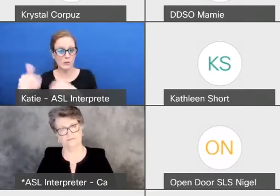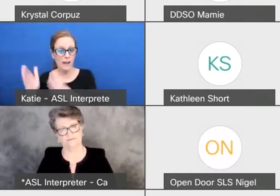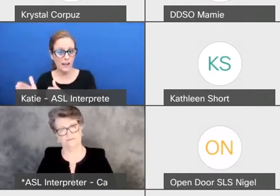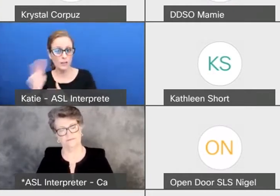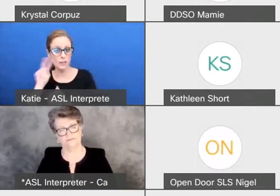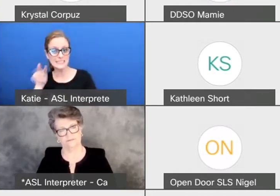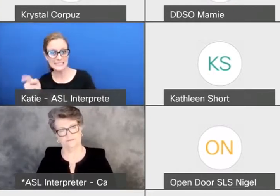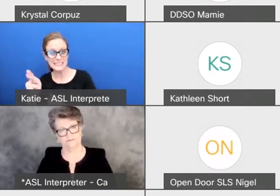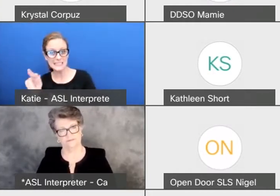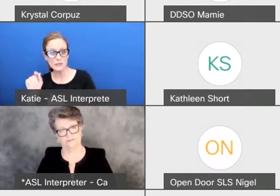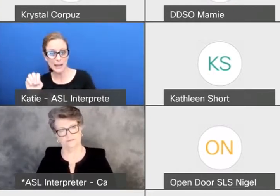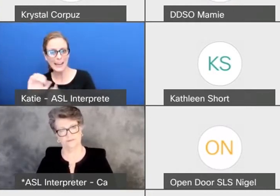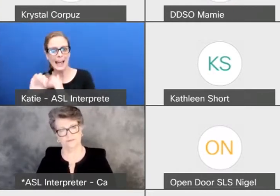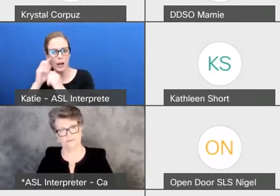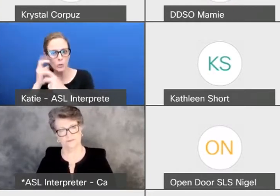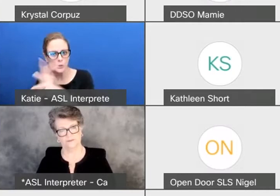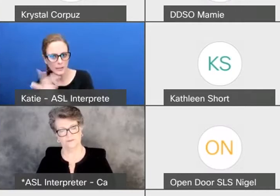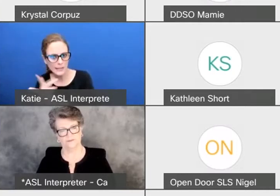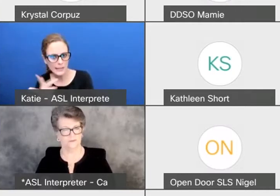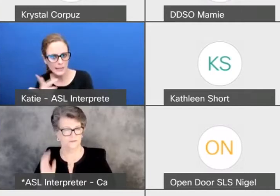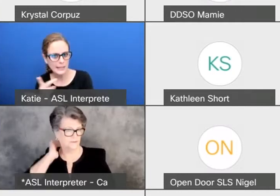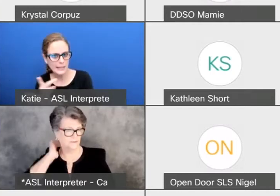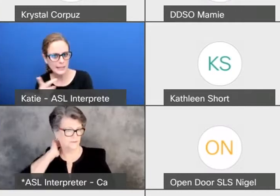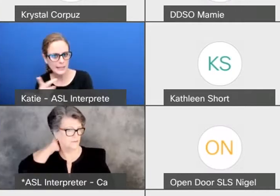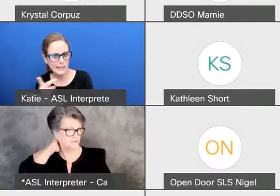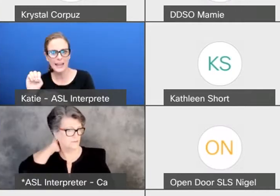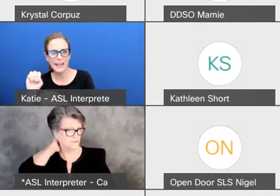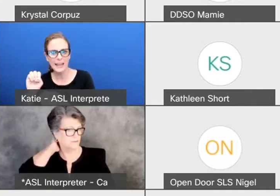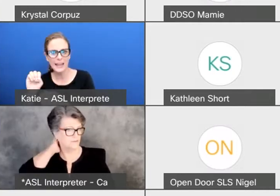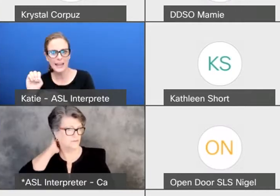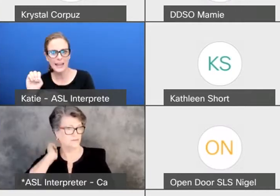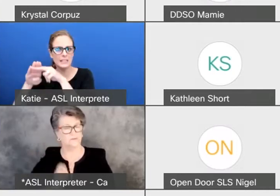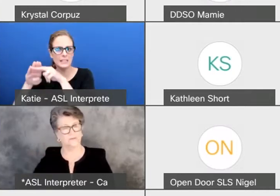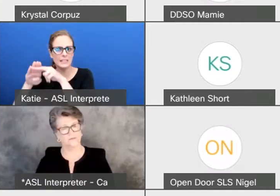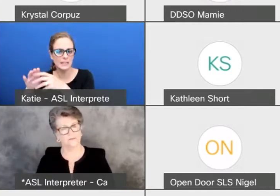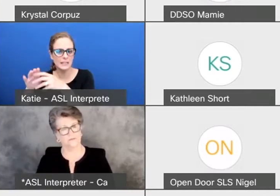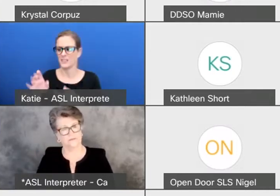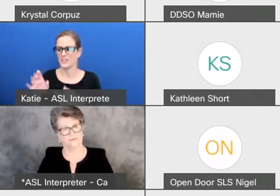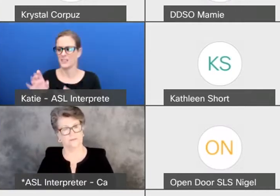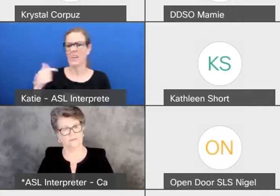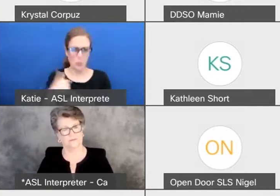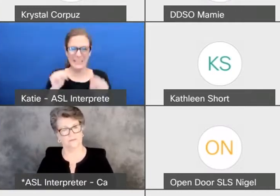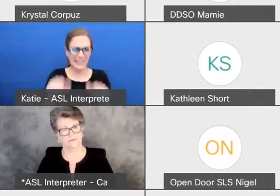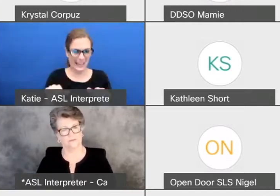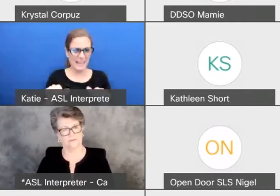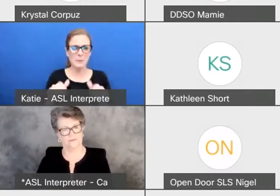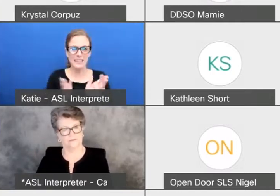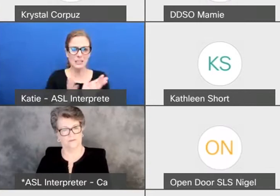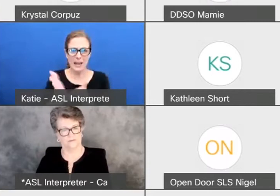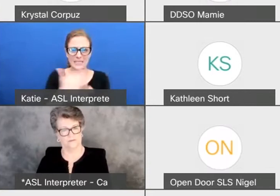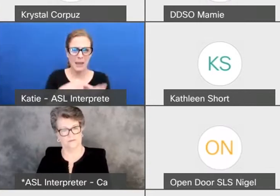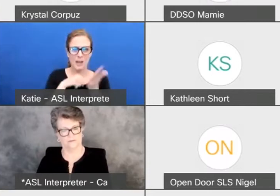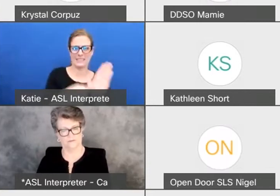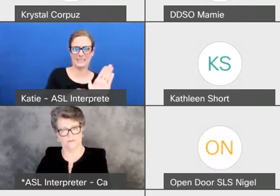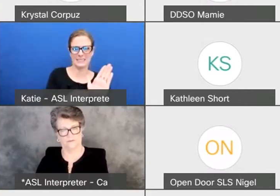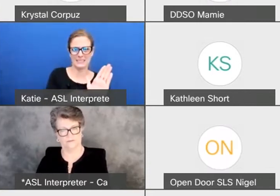increase according to the rate study? I don't think that there would be any reason why we should not be able to be transparent with that. So what I would do is